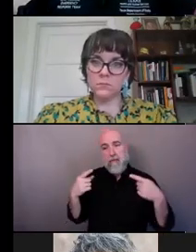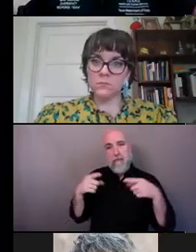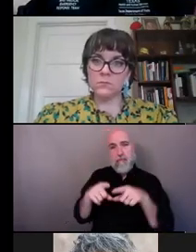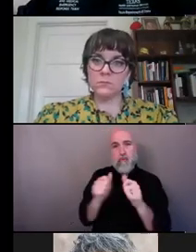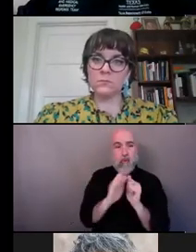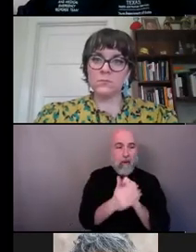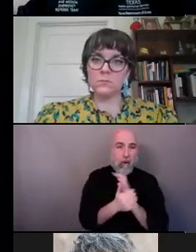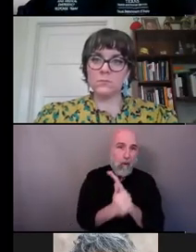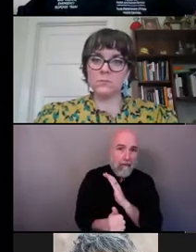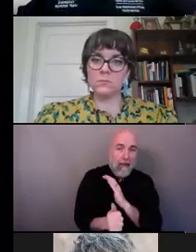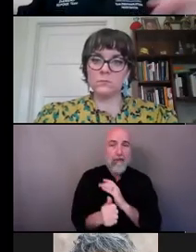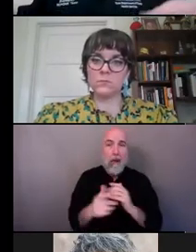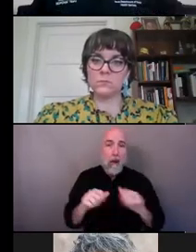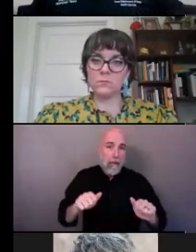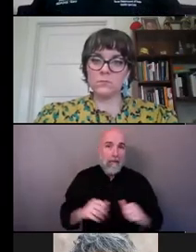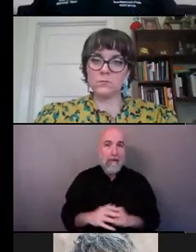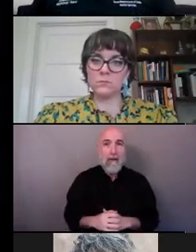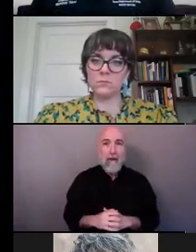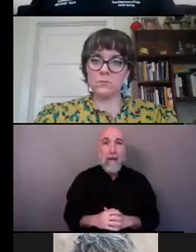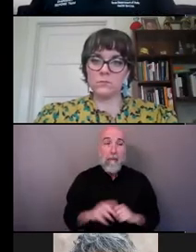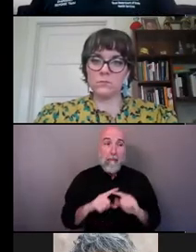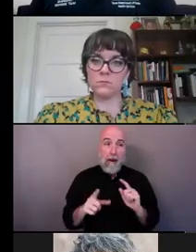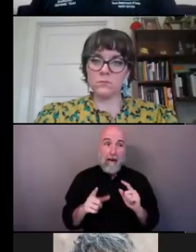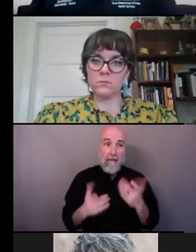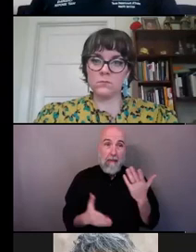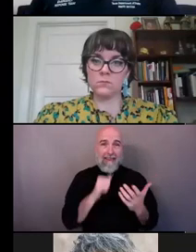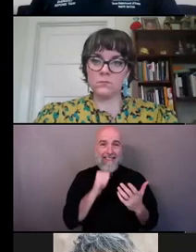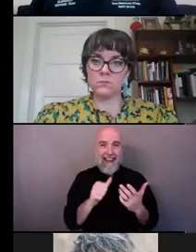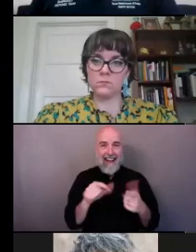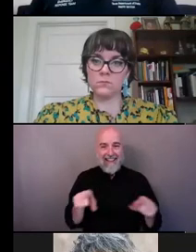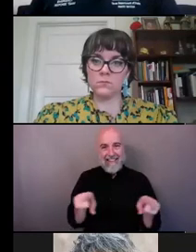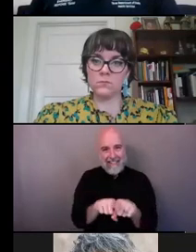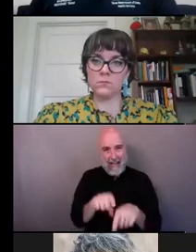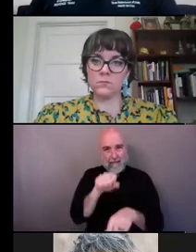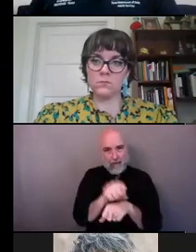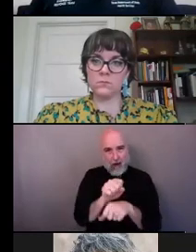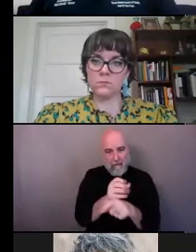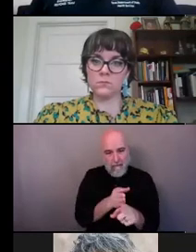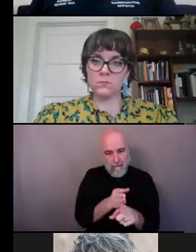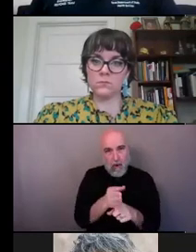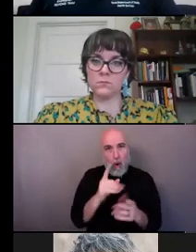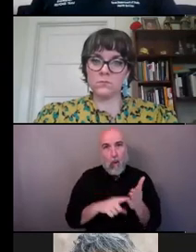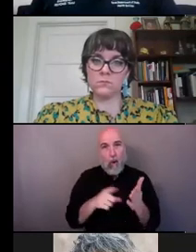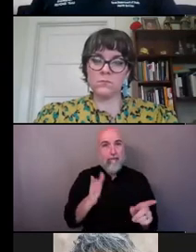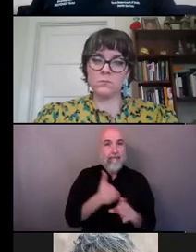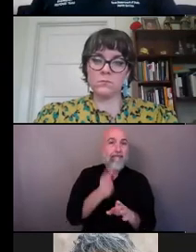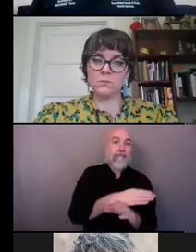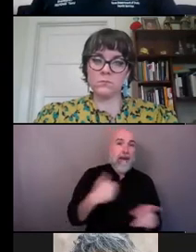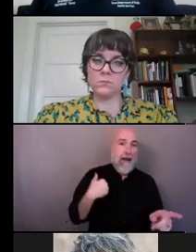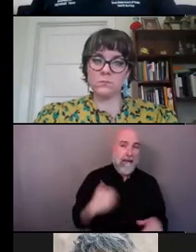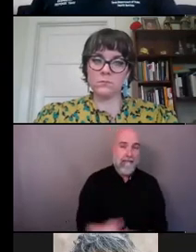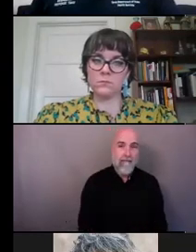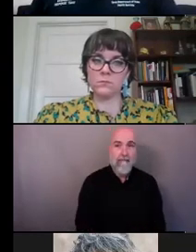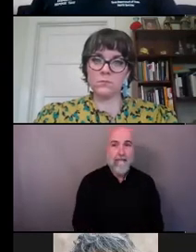and abilities, but maybe not in the same capacity that the employee has, where